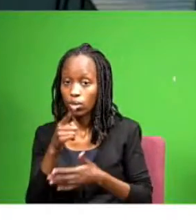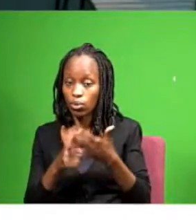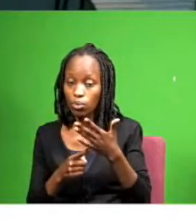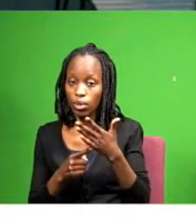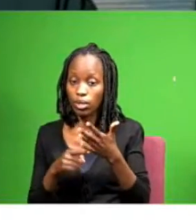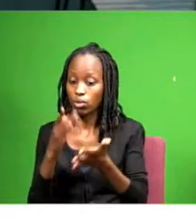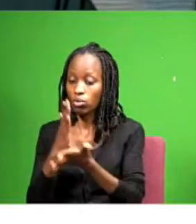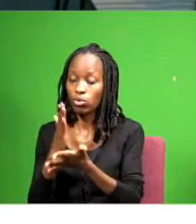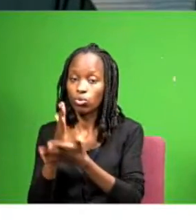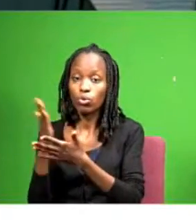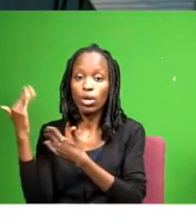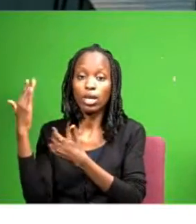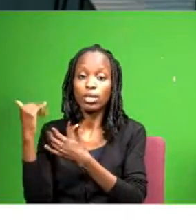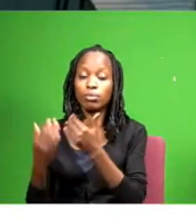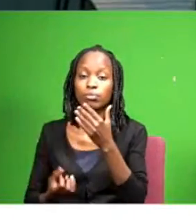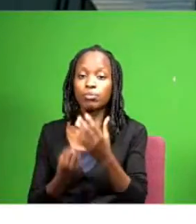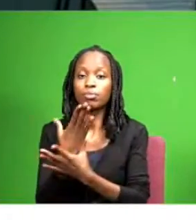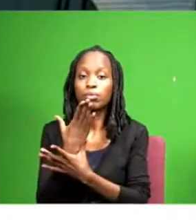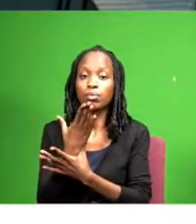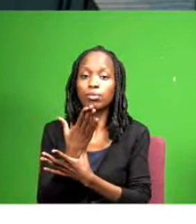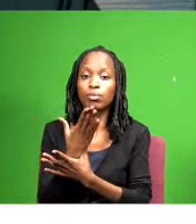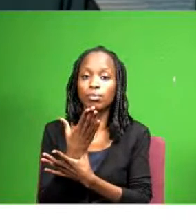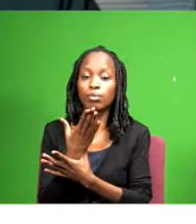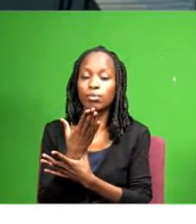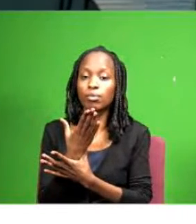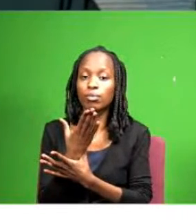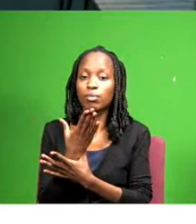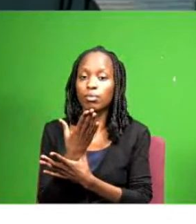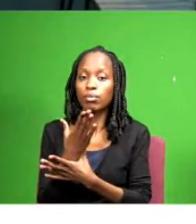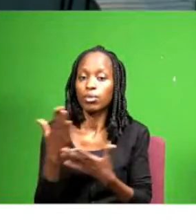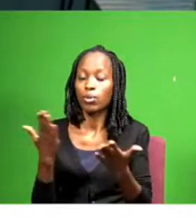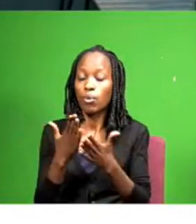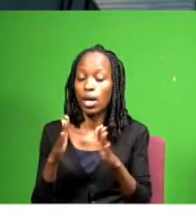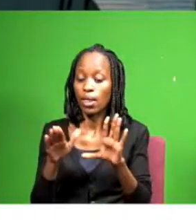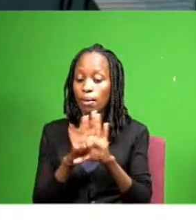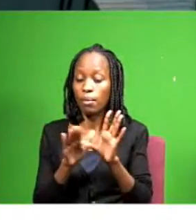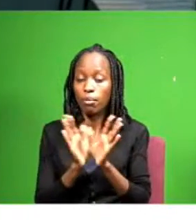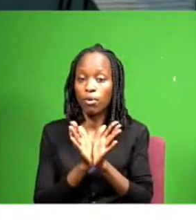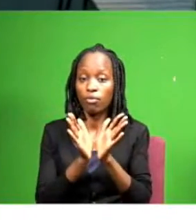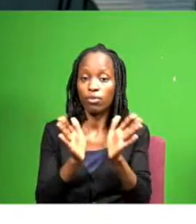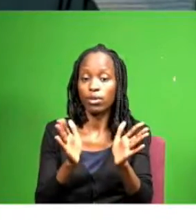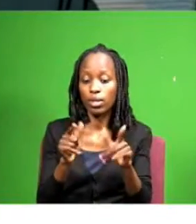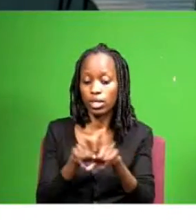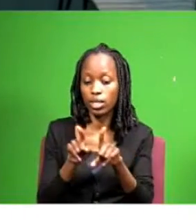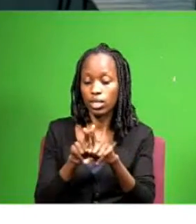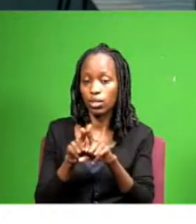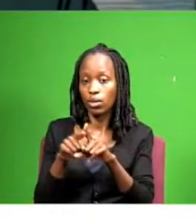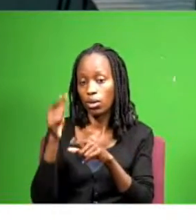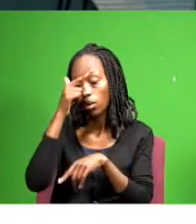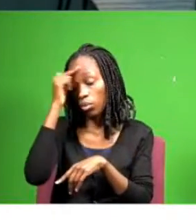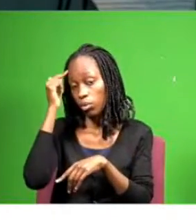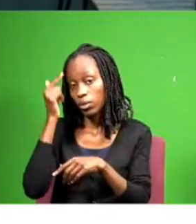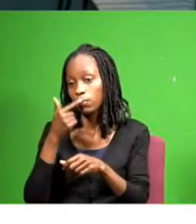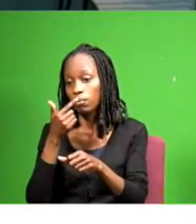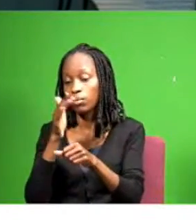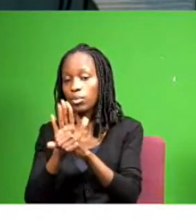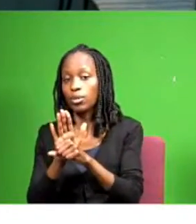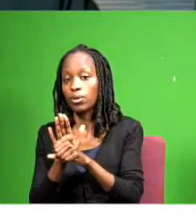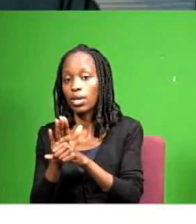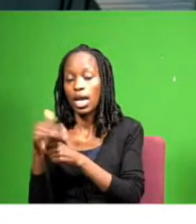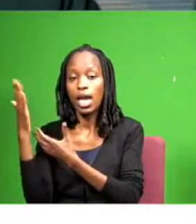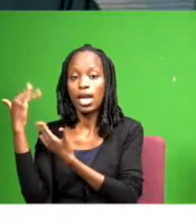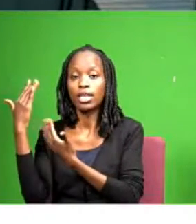legitimate expectation arises, for example, where a member of the public, as a result of a promise or other conduct,